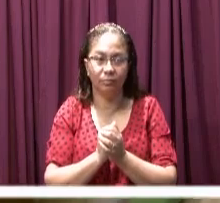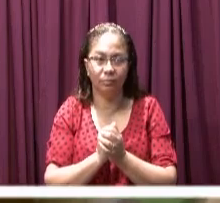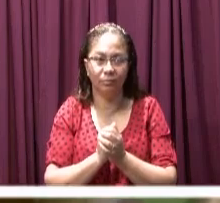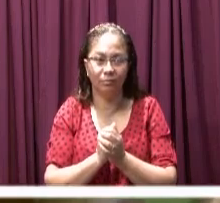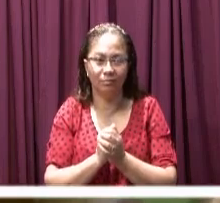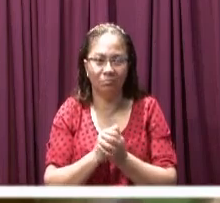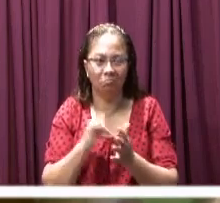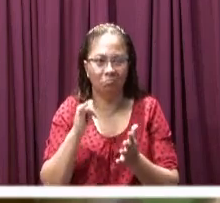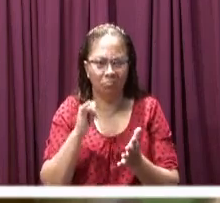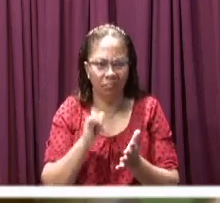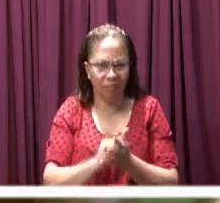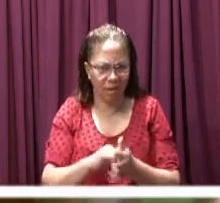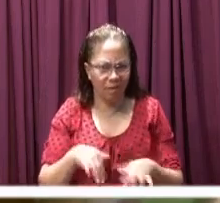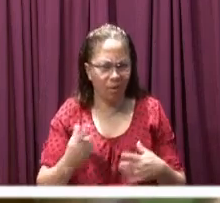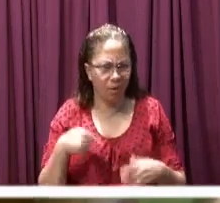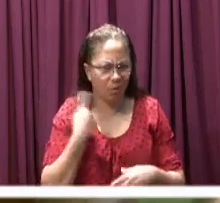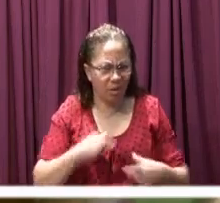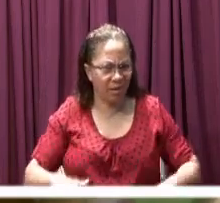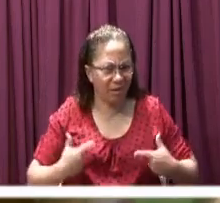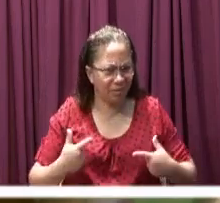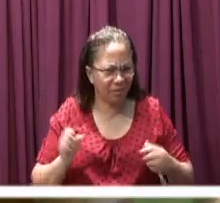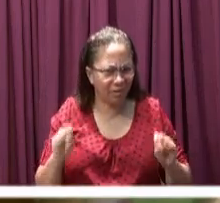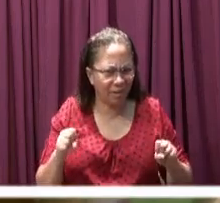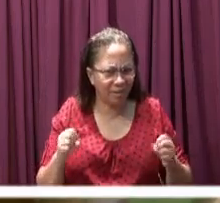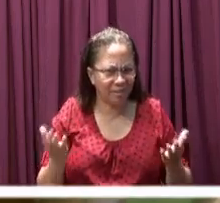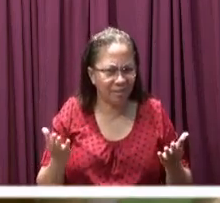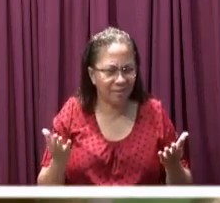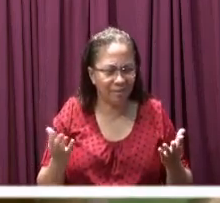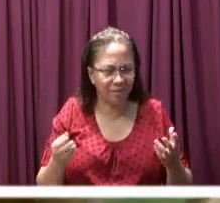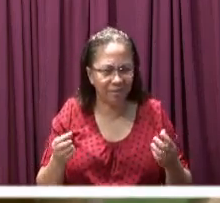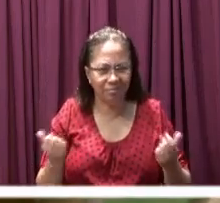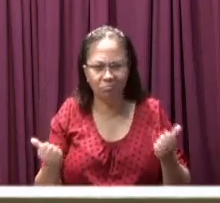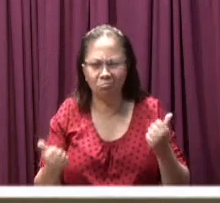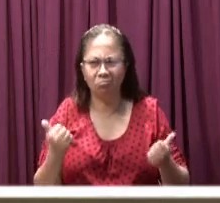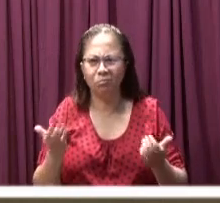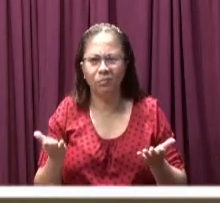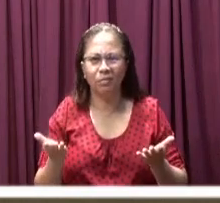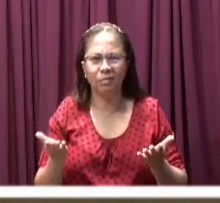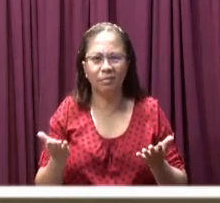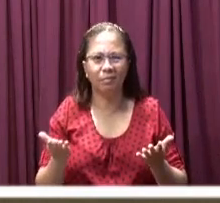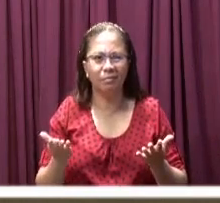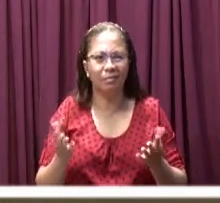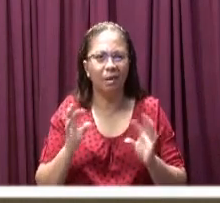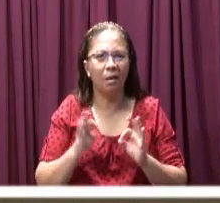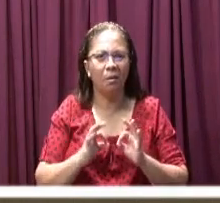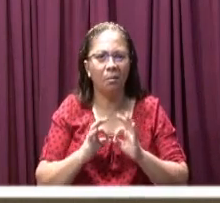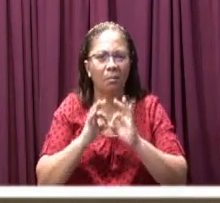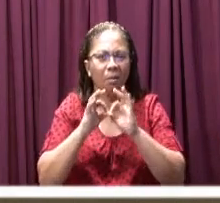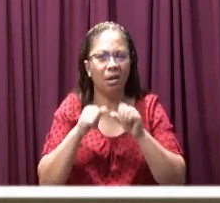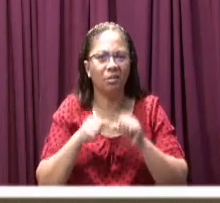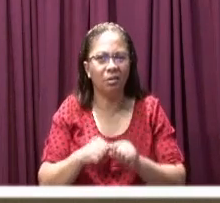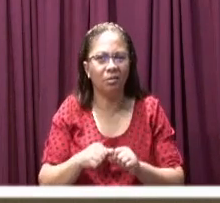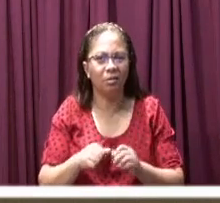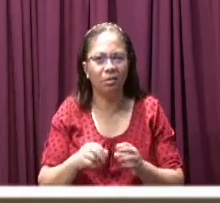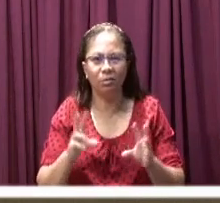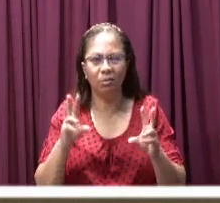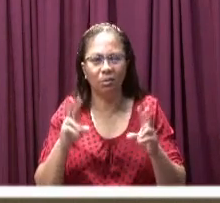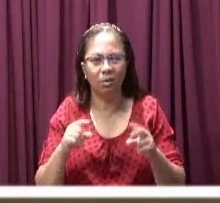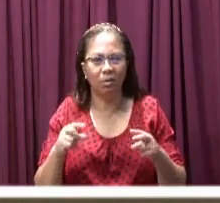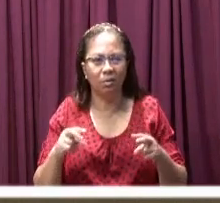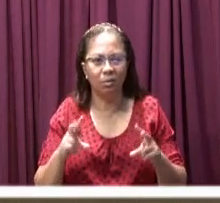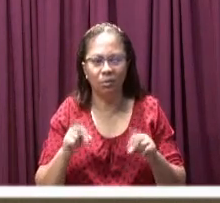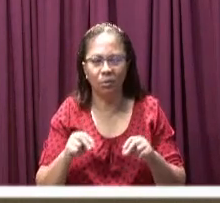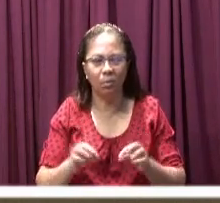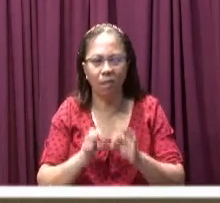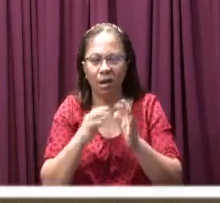That's how we do it, not so? Come now. Help me now, man. Mask or no mask? That's how